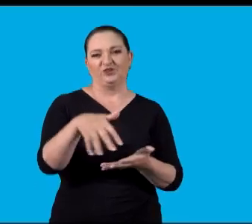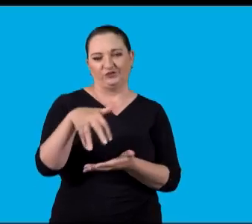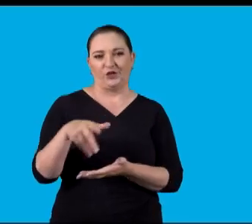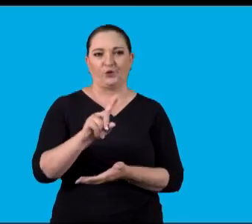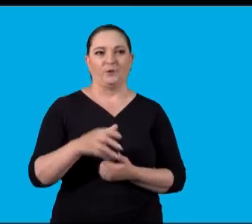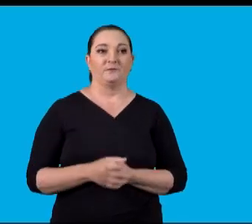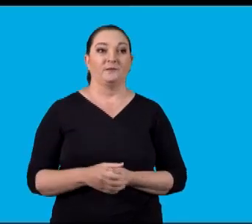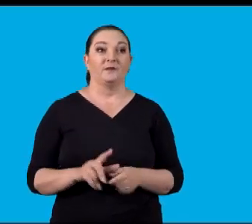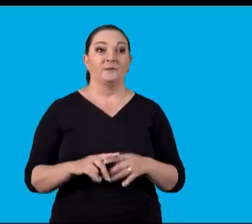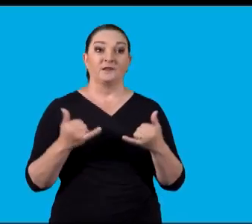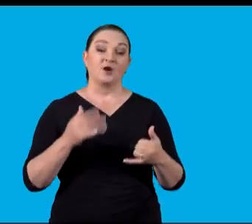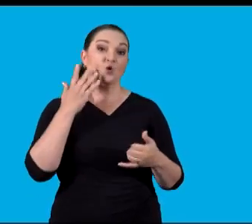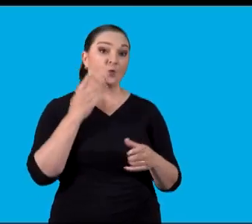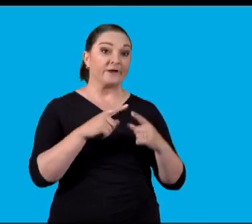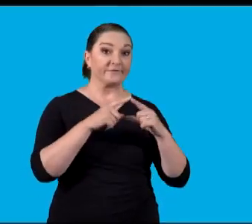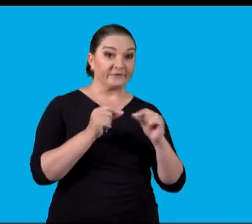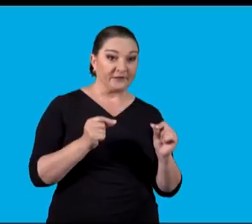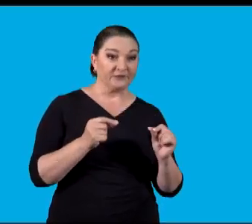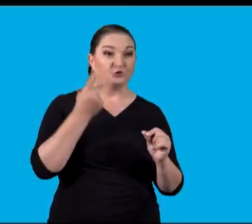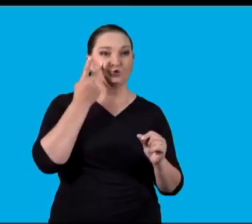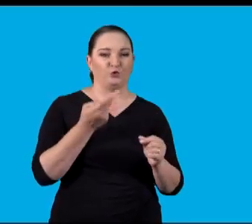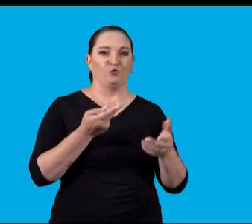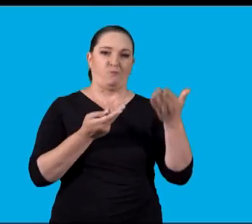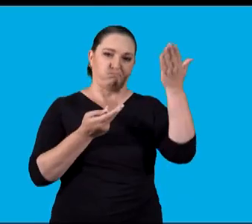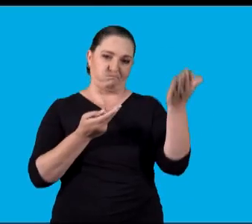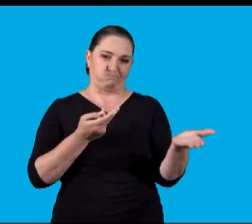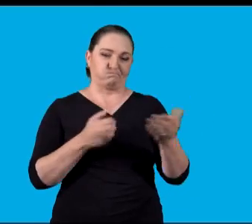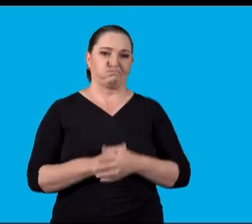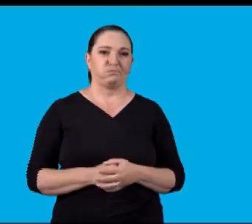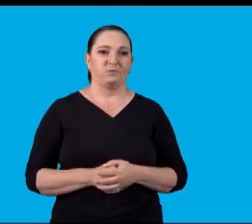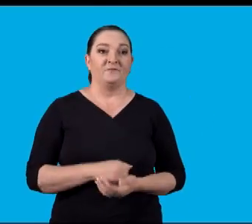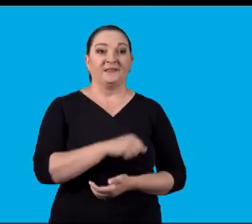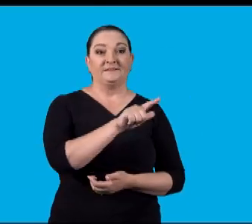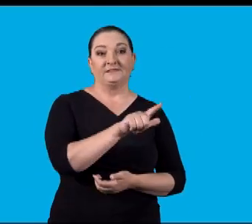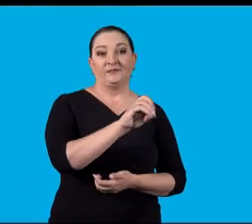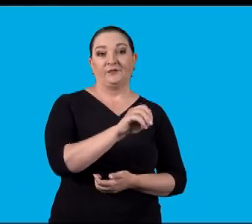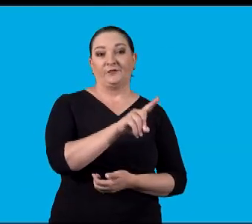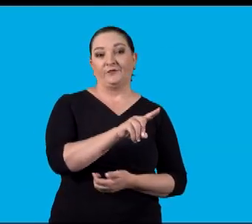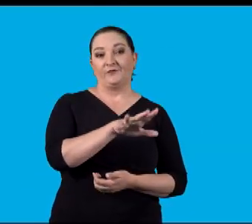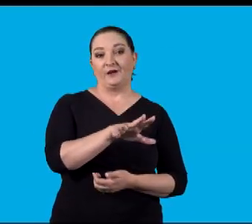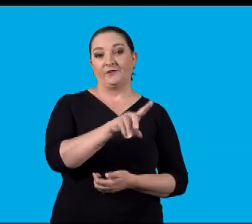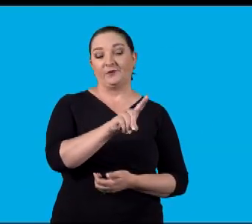This is how it will be when it's finally complete. So our cash generated from operations becomes